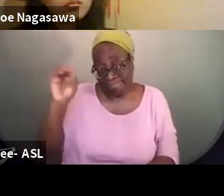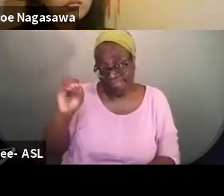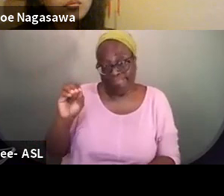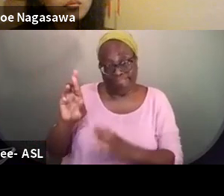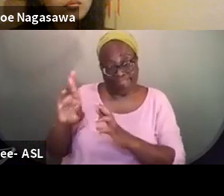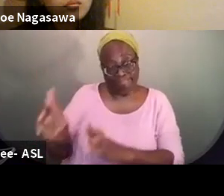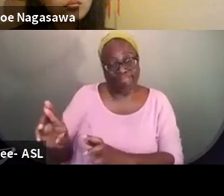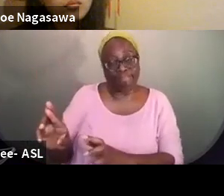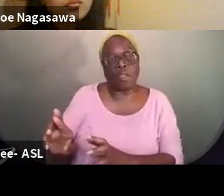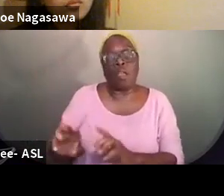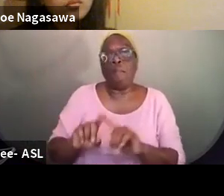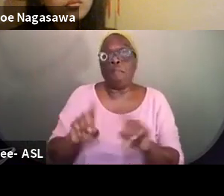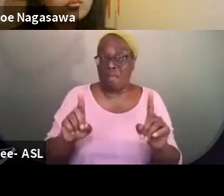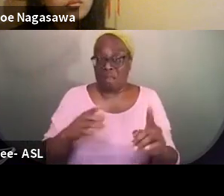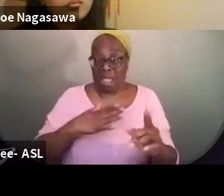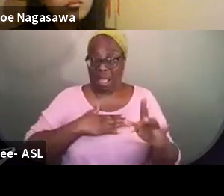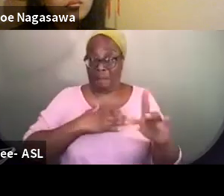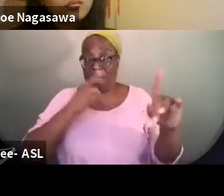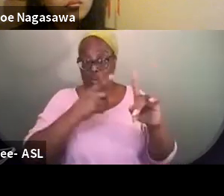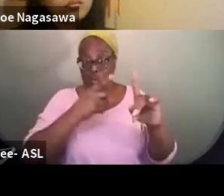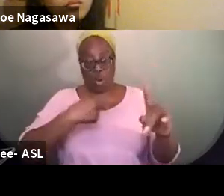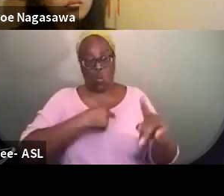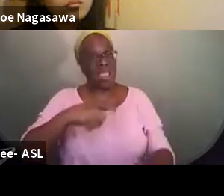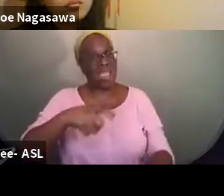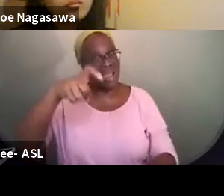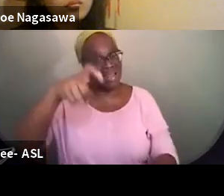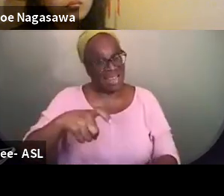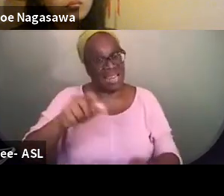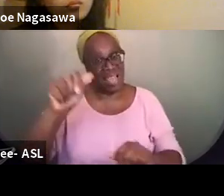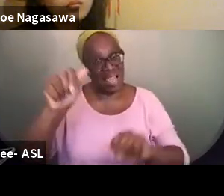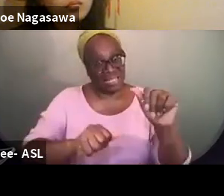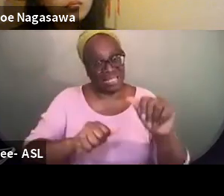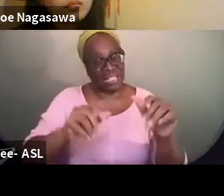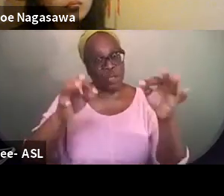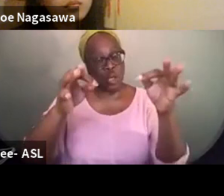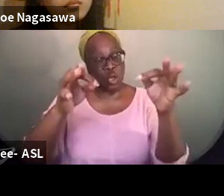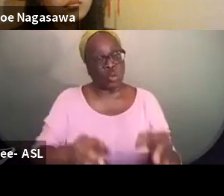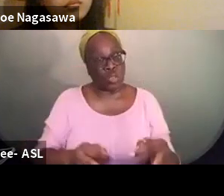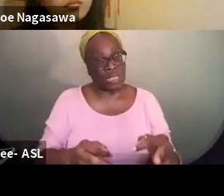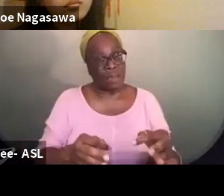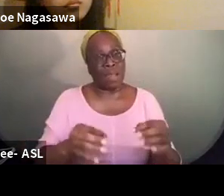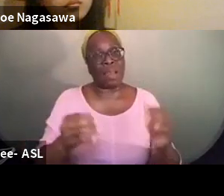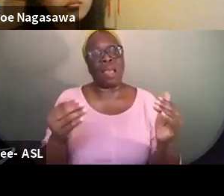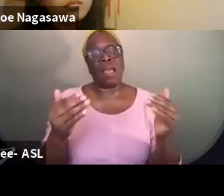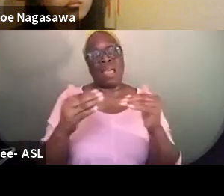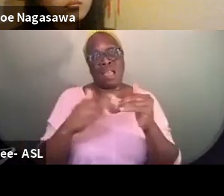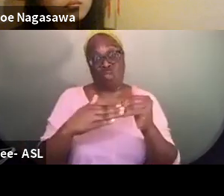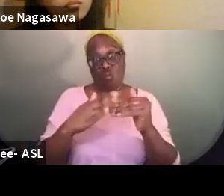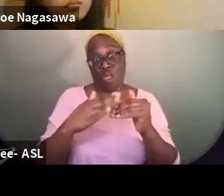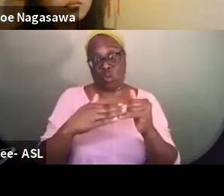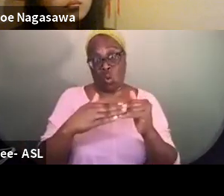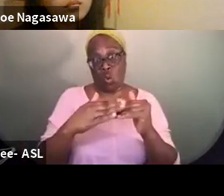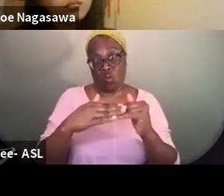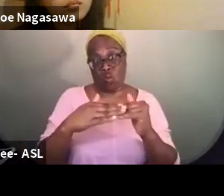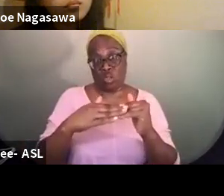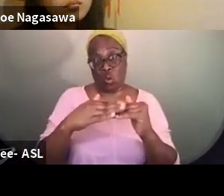where I'm going with this is we need an assessment that will determine a threshold equivalent